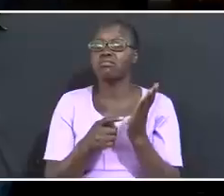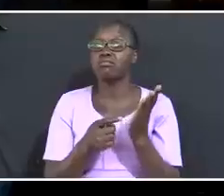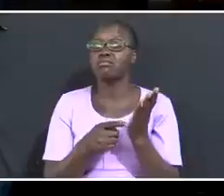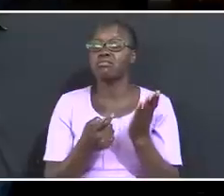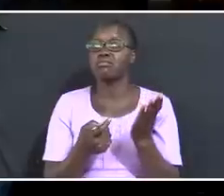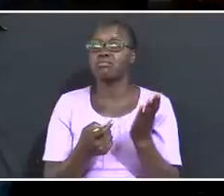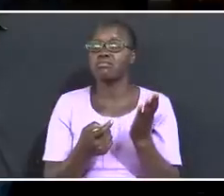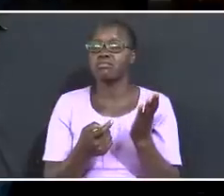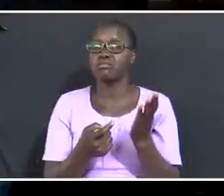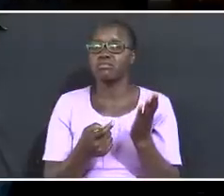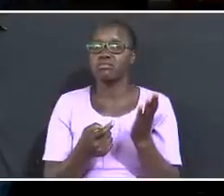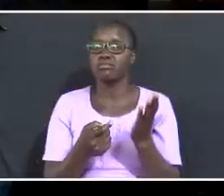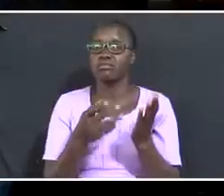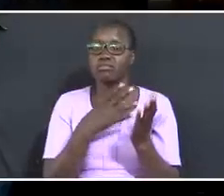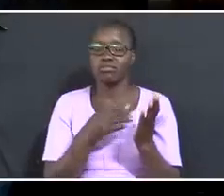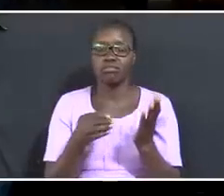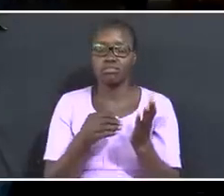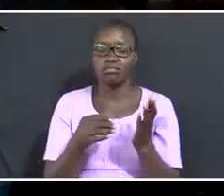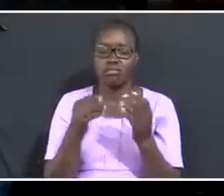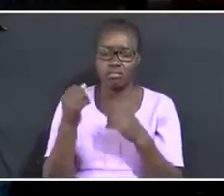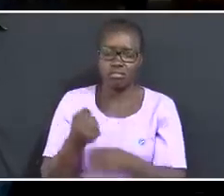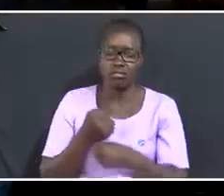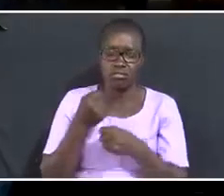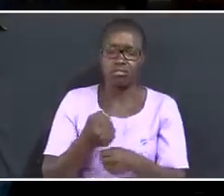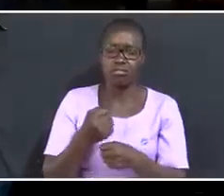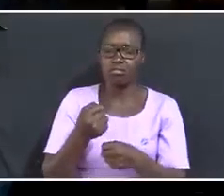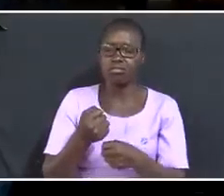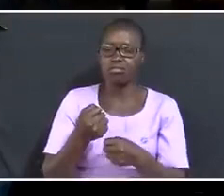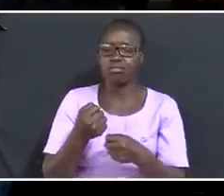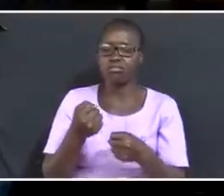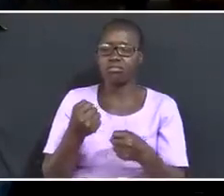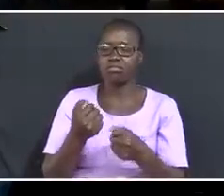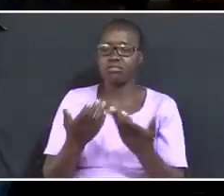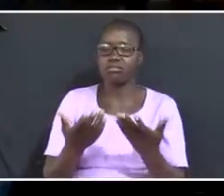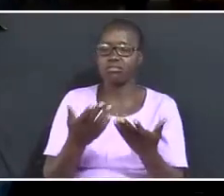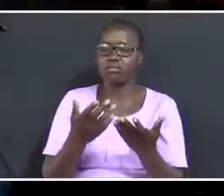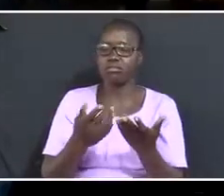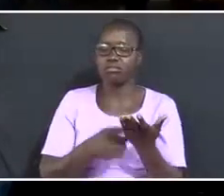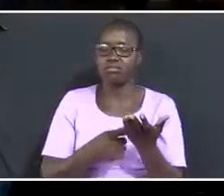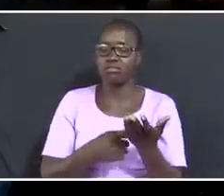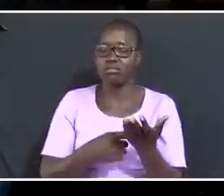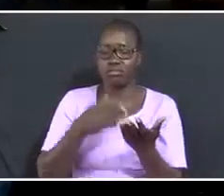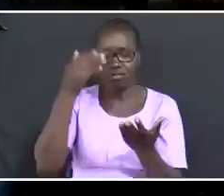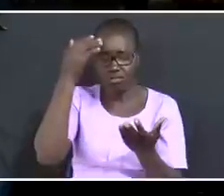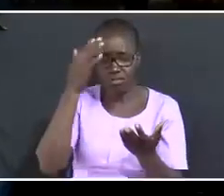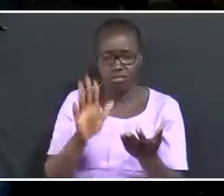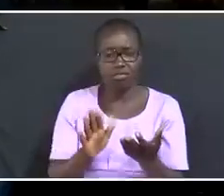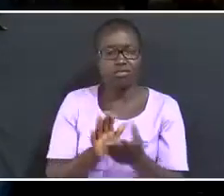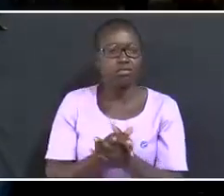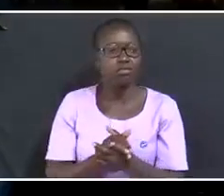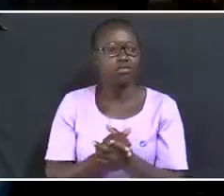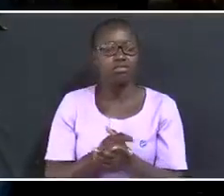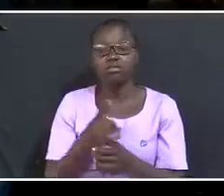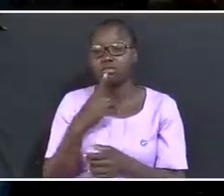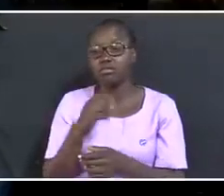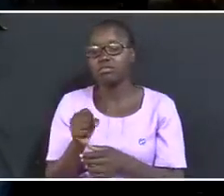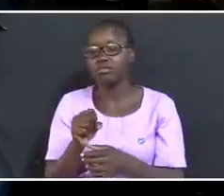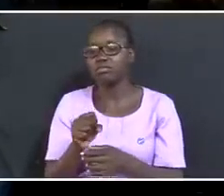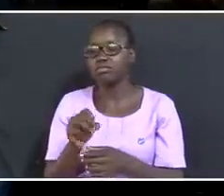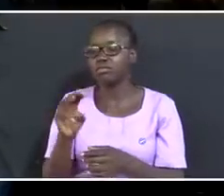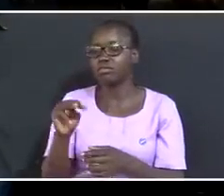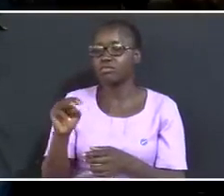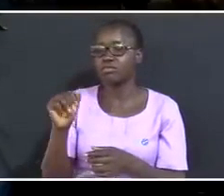know. And you know they had to structure it in such a way that the Mzungu does not know. So Mau Mau